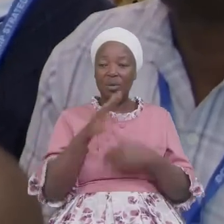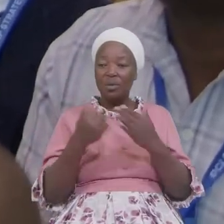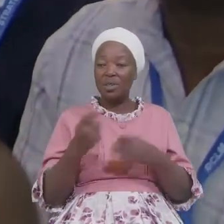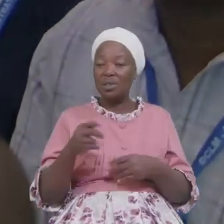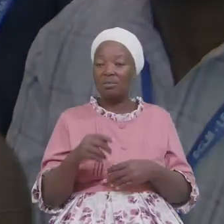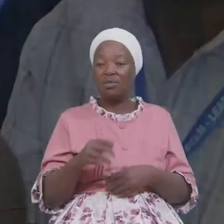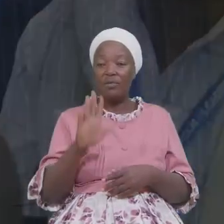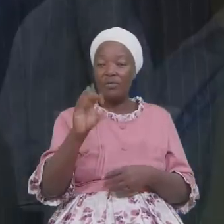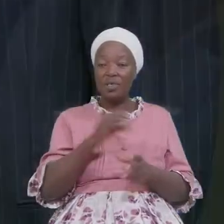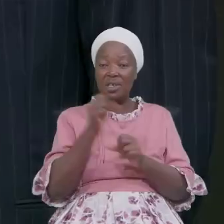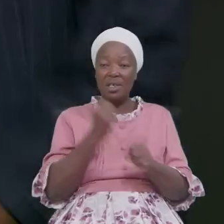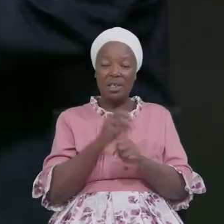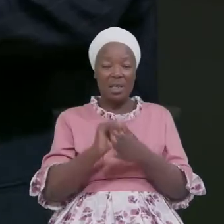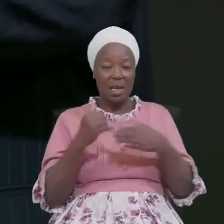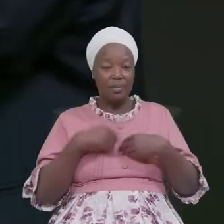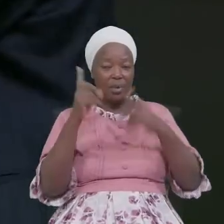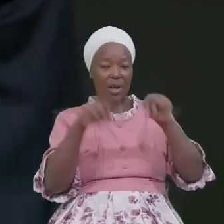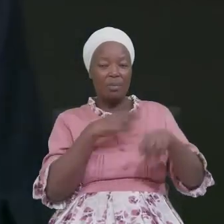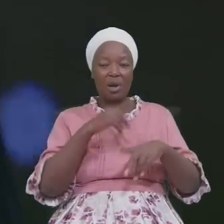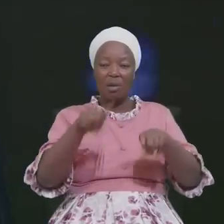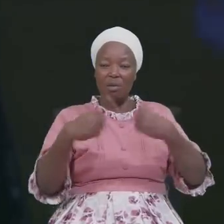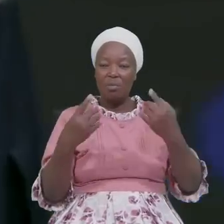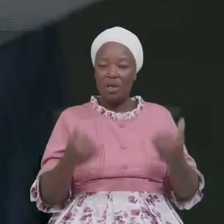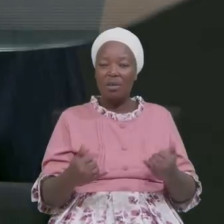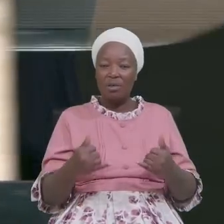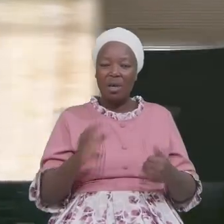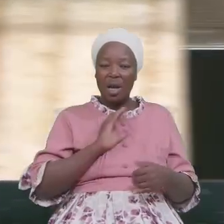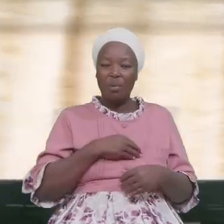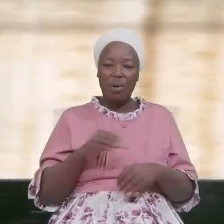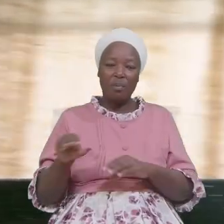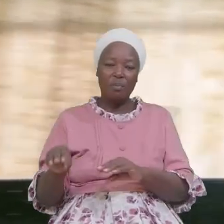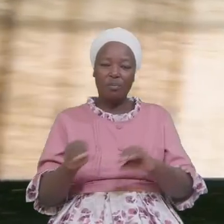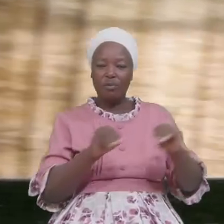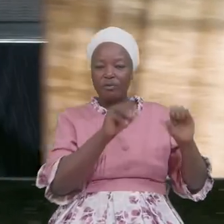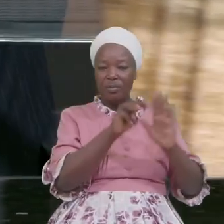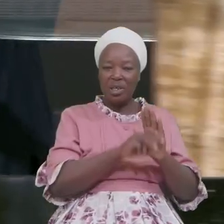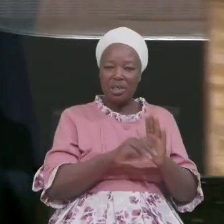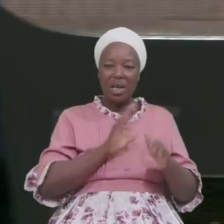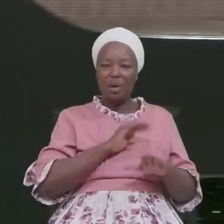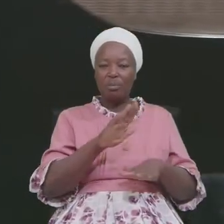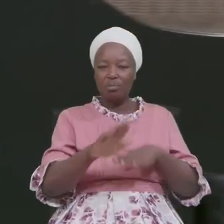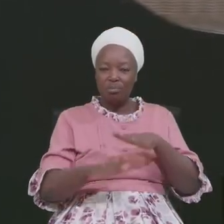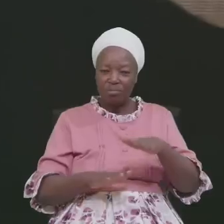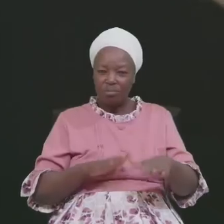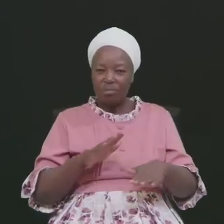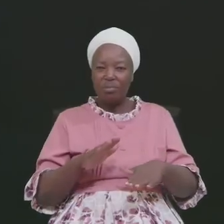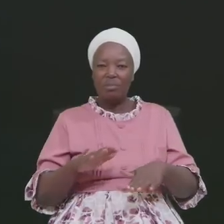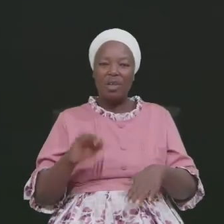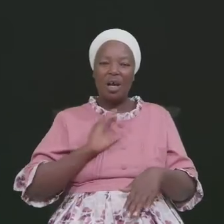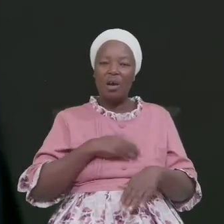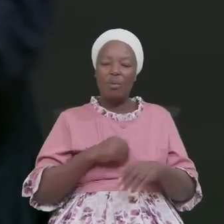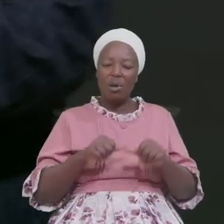that have come and gone. Our movement, our motion, our